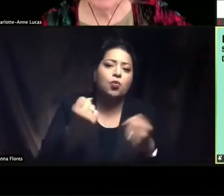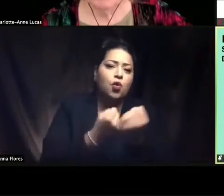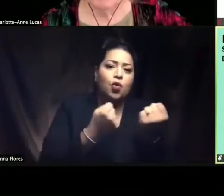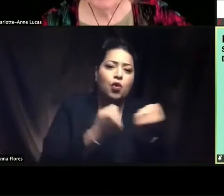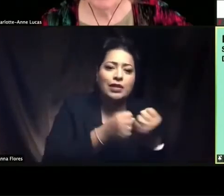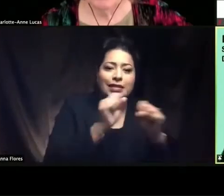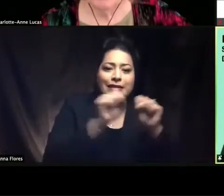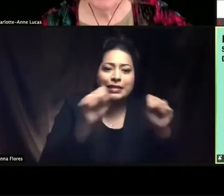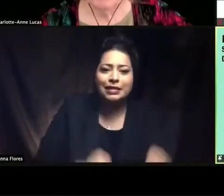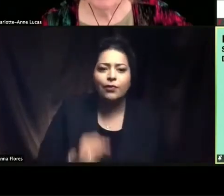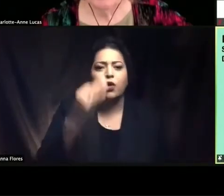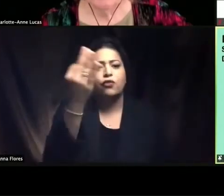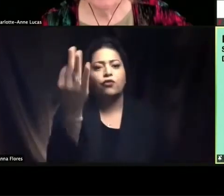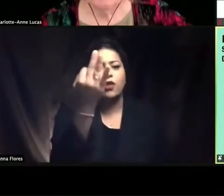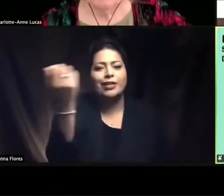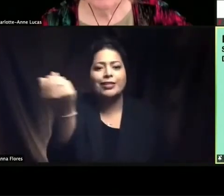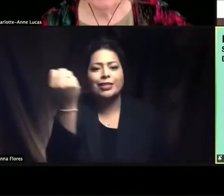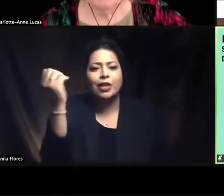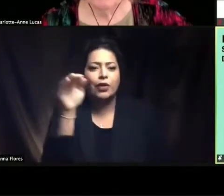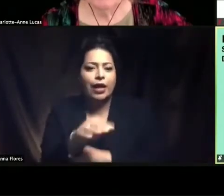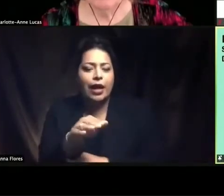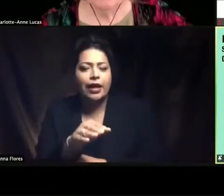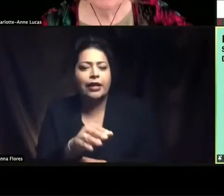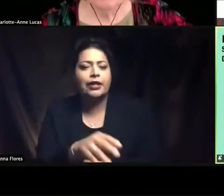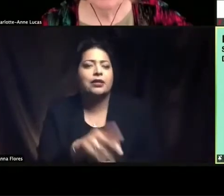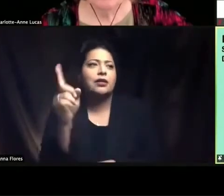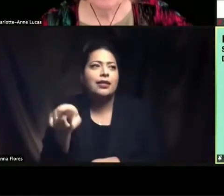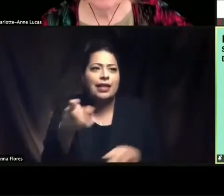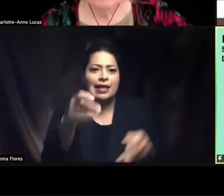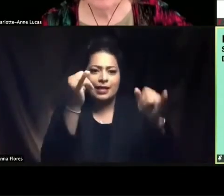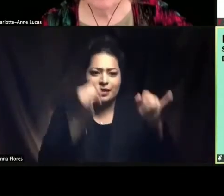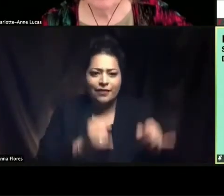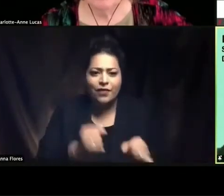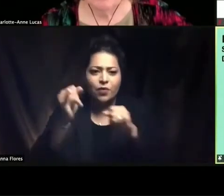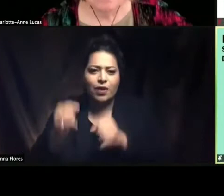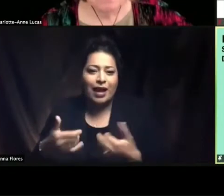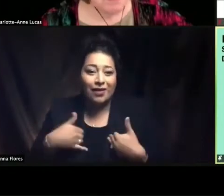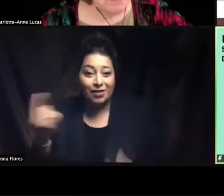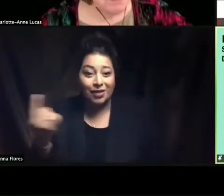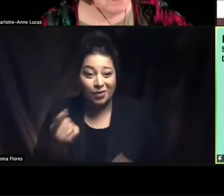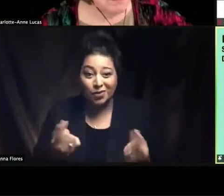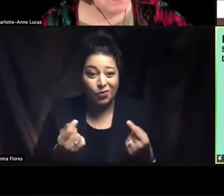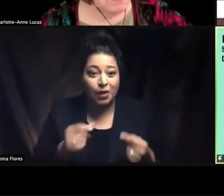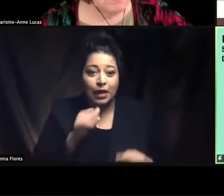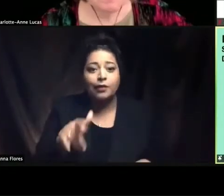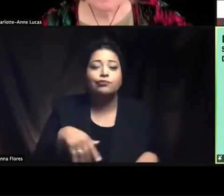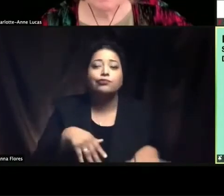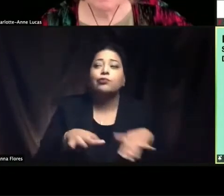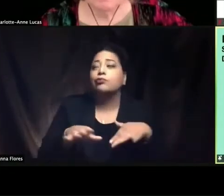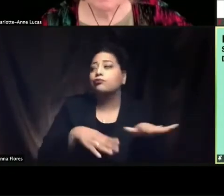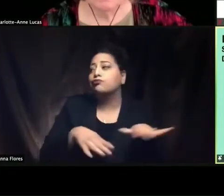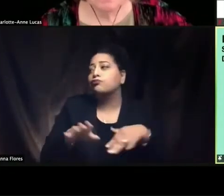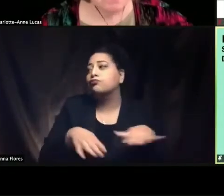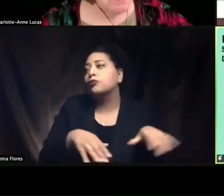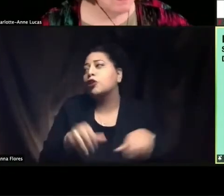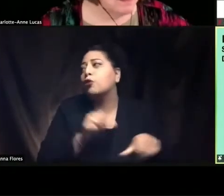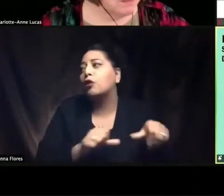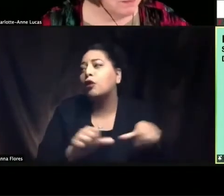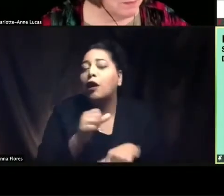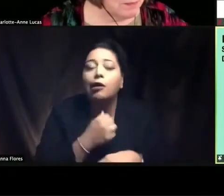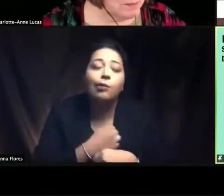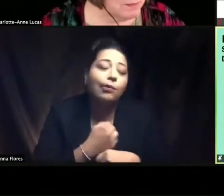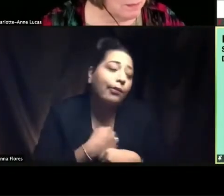and Saturday night, so that those individuals will have something to do and they're not just wandering around the street bored creating problems.